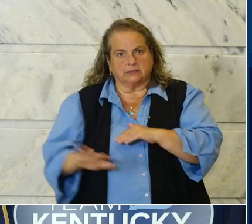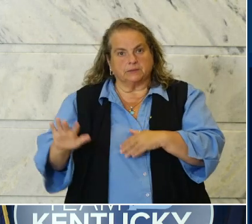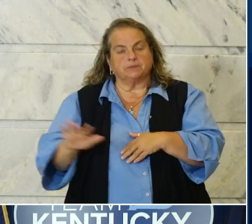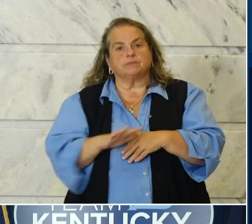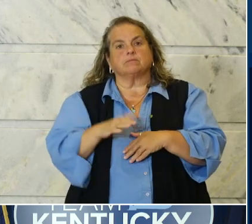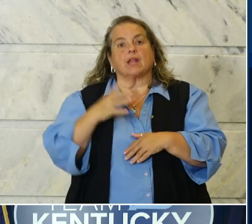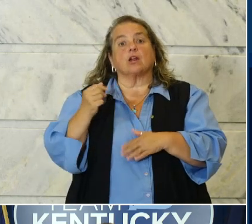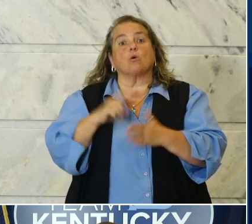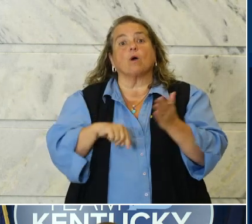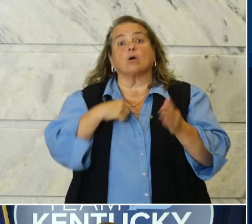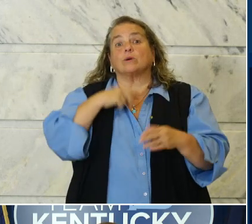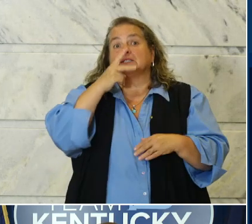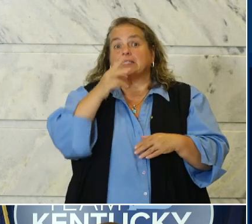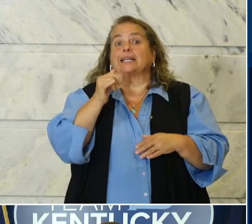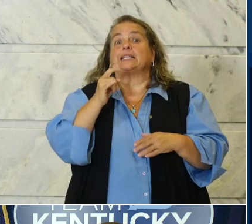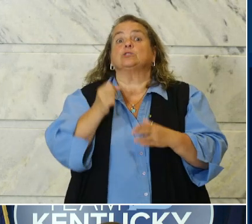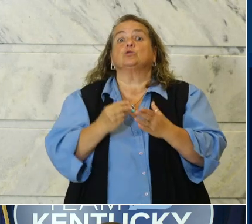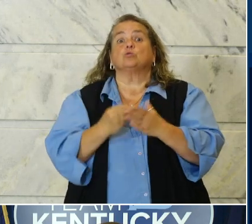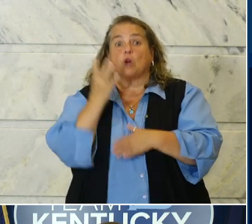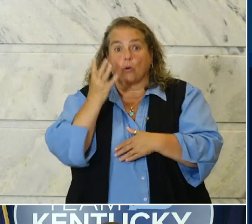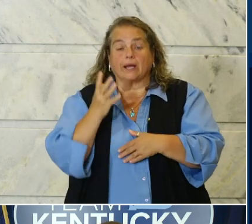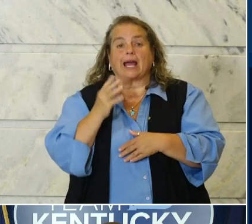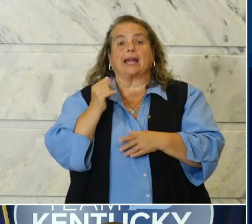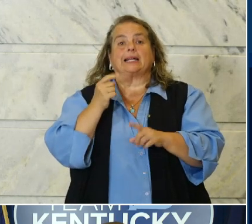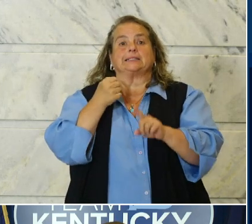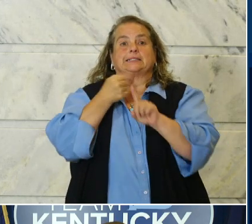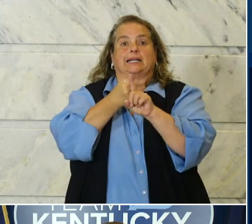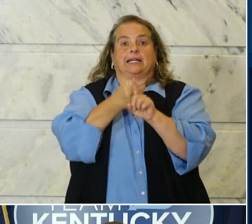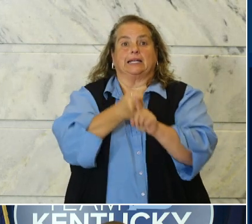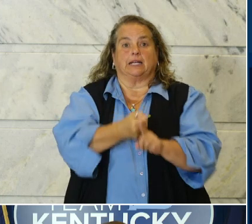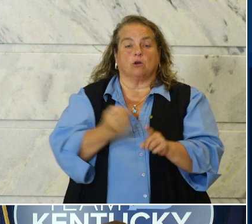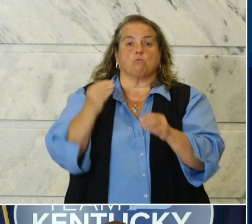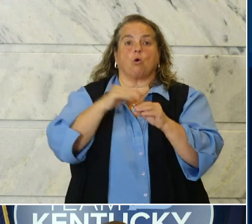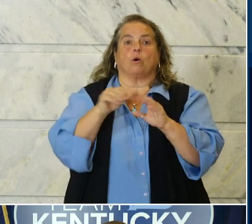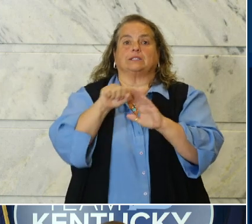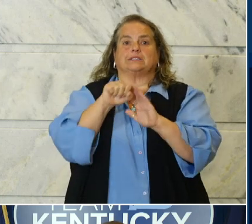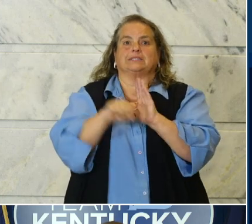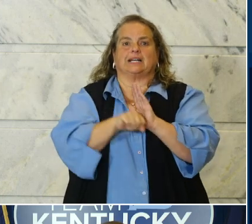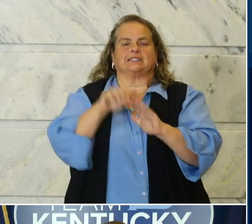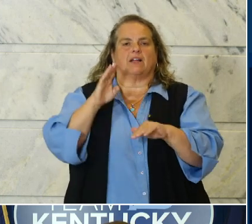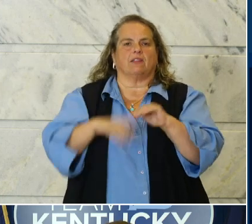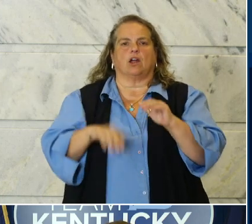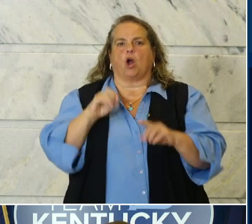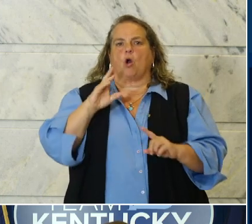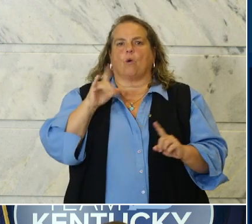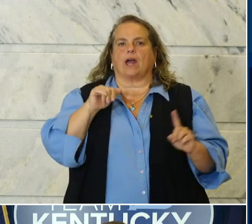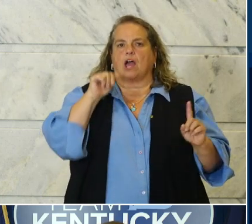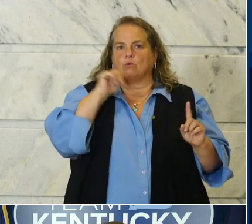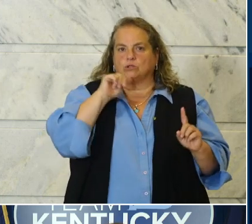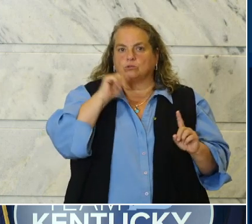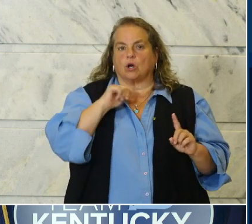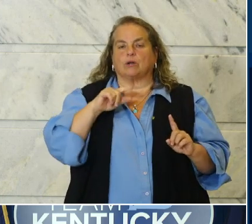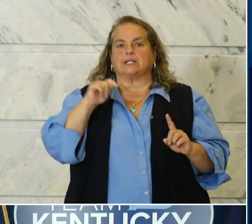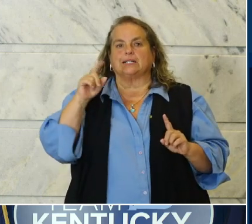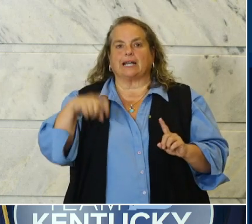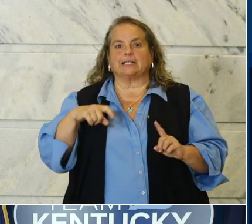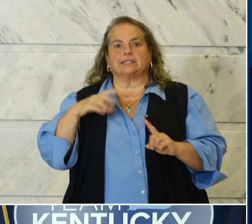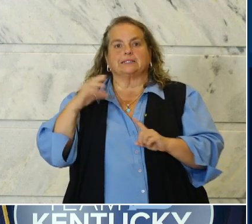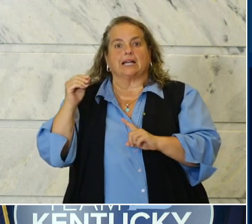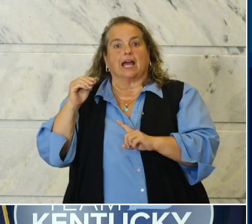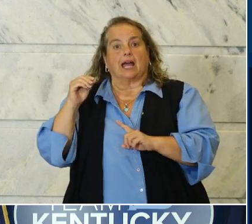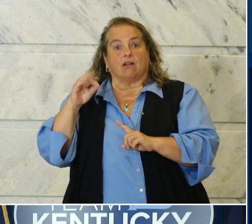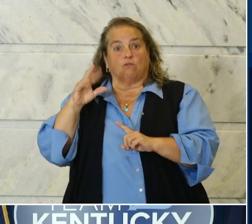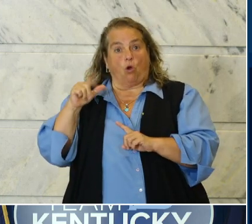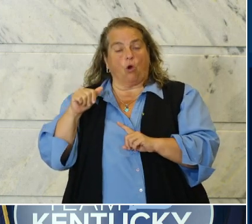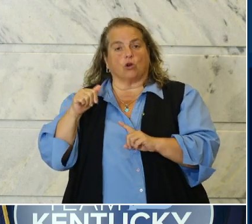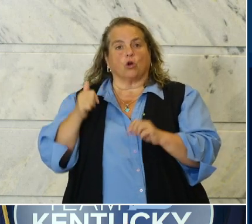that it is growing, and it is hitting more states than just those three that ran out to 1,000 plus cases each